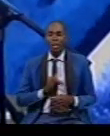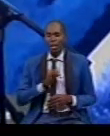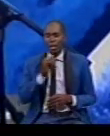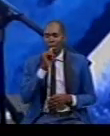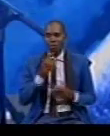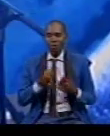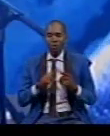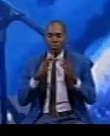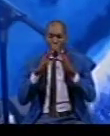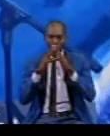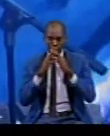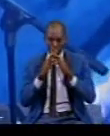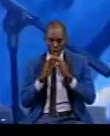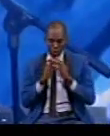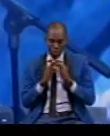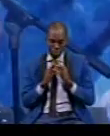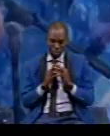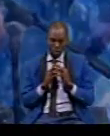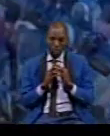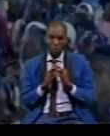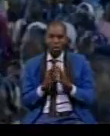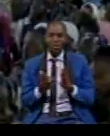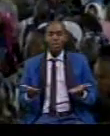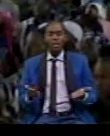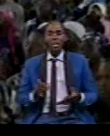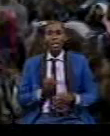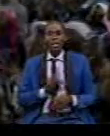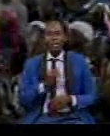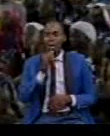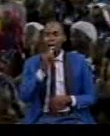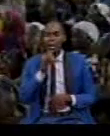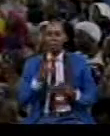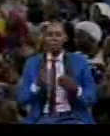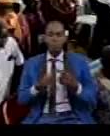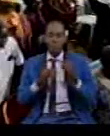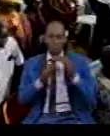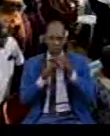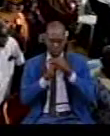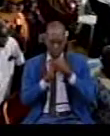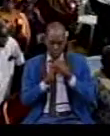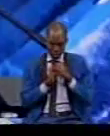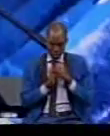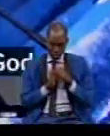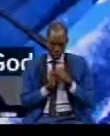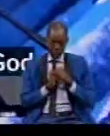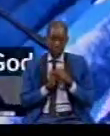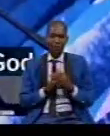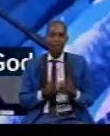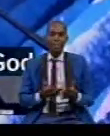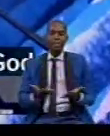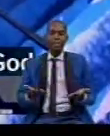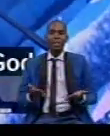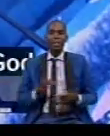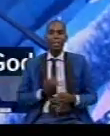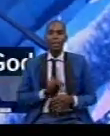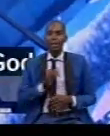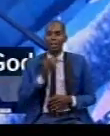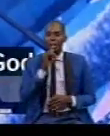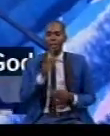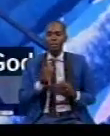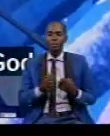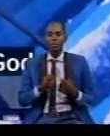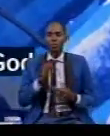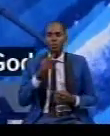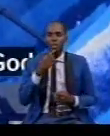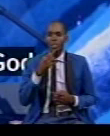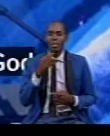Jesus' name. Jesus, the reigning redeemer. For the repentant, that